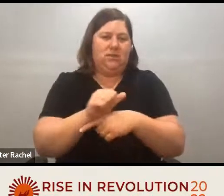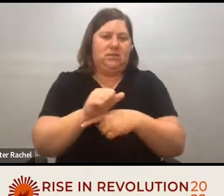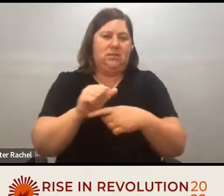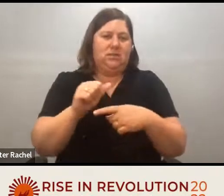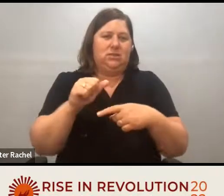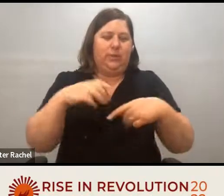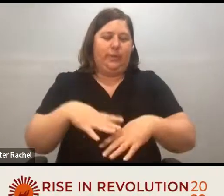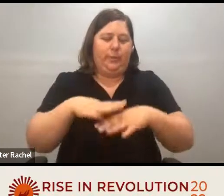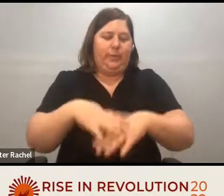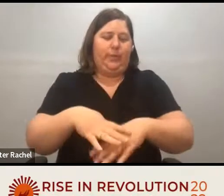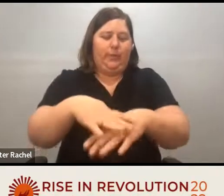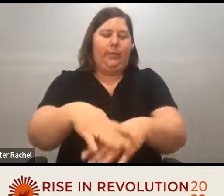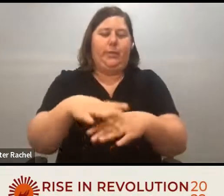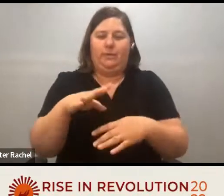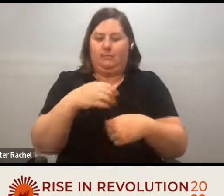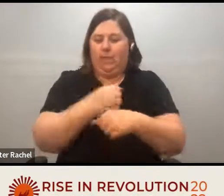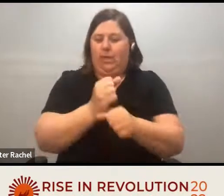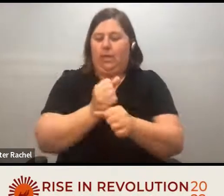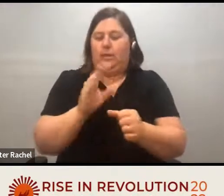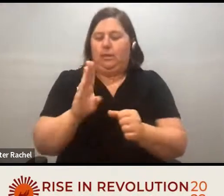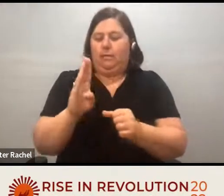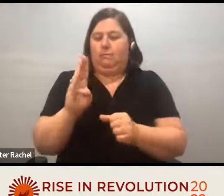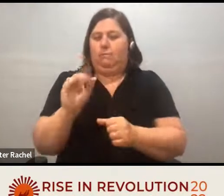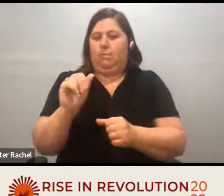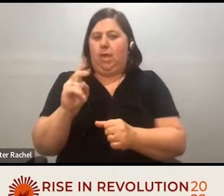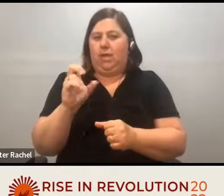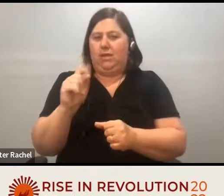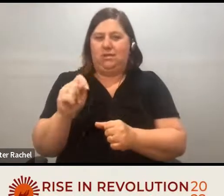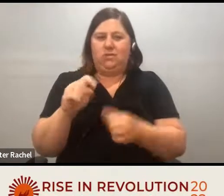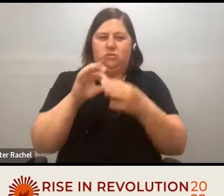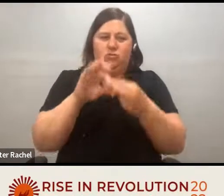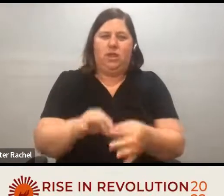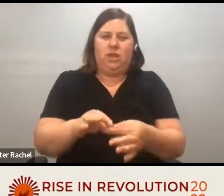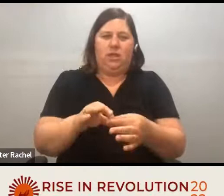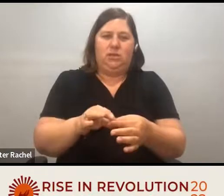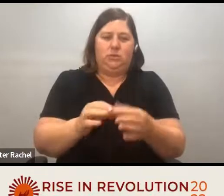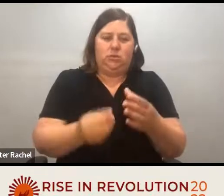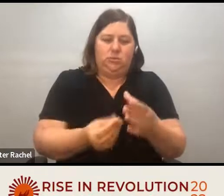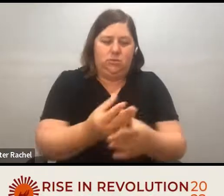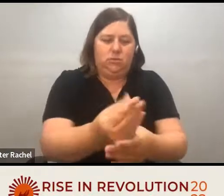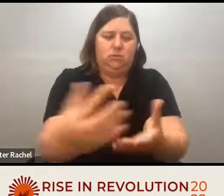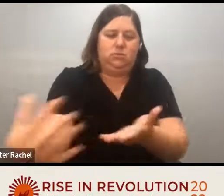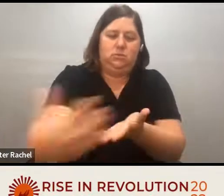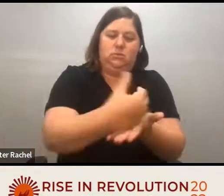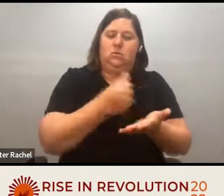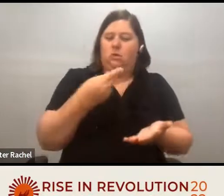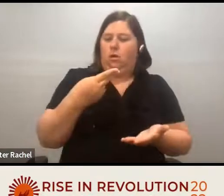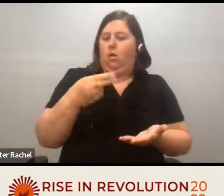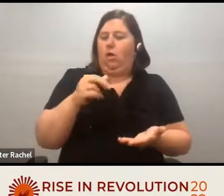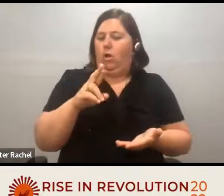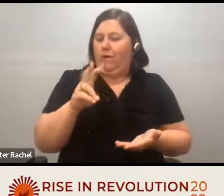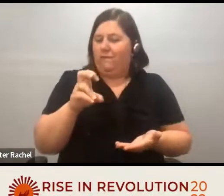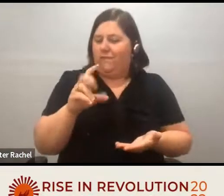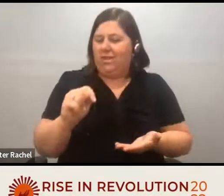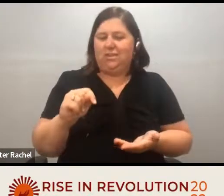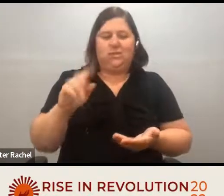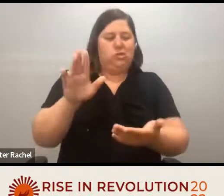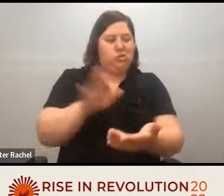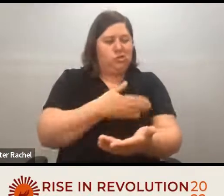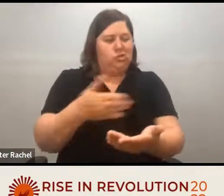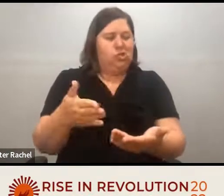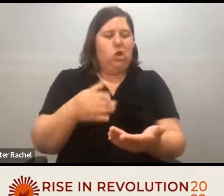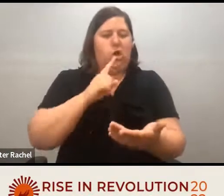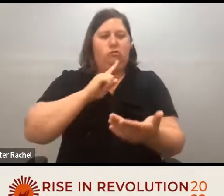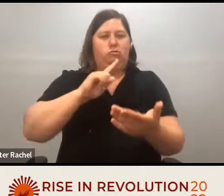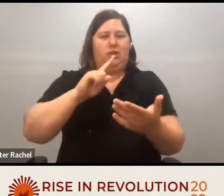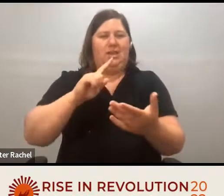and basketry, those comes with practices around harvesting, those come with songs, those come with all sorts of, they're like a, you know, a cosmovision